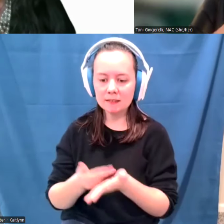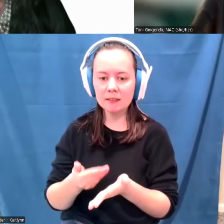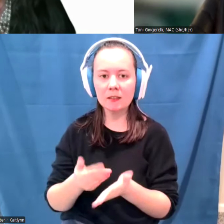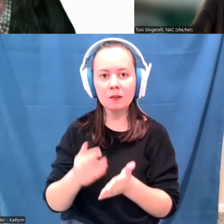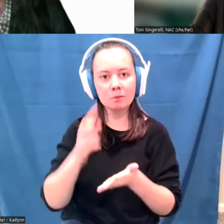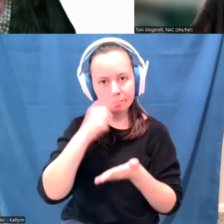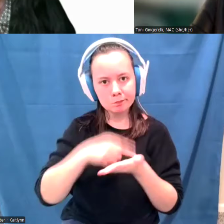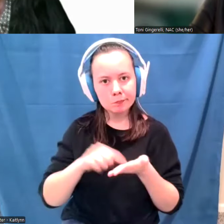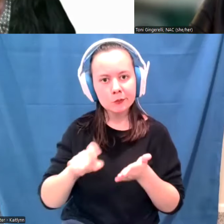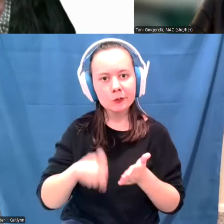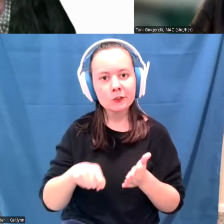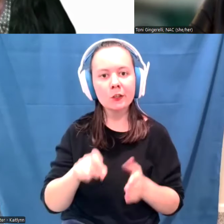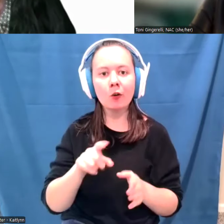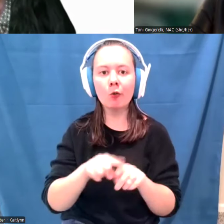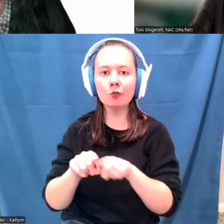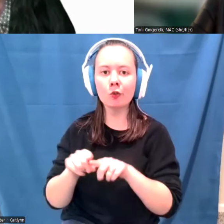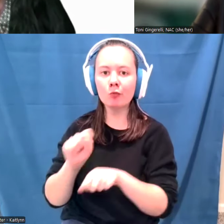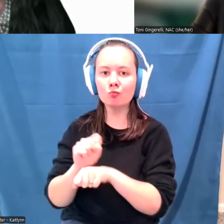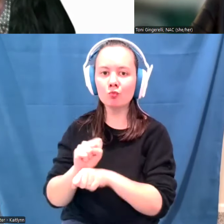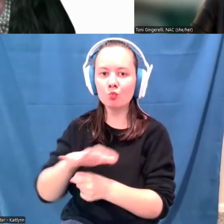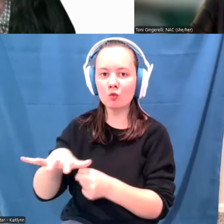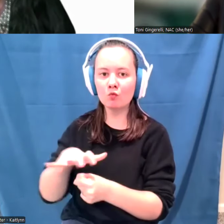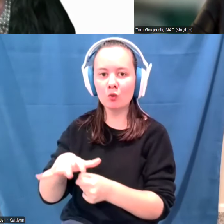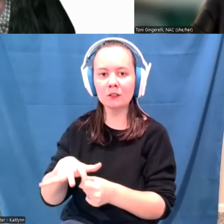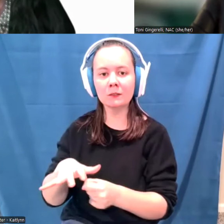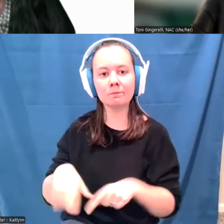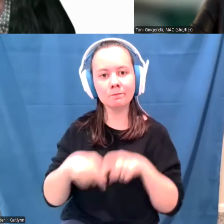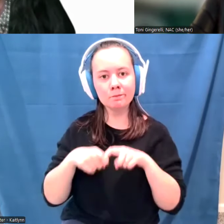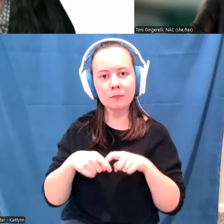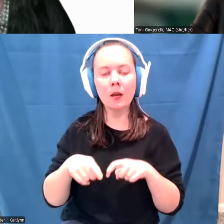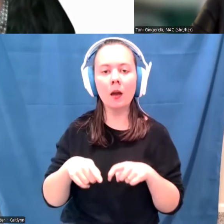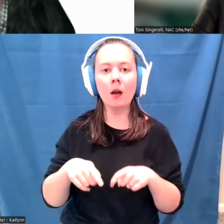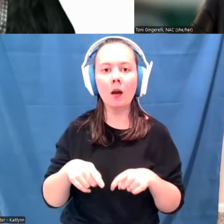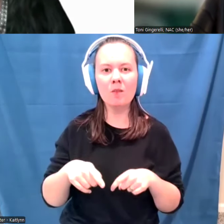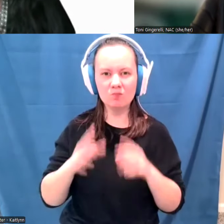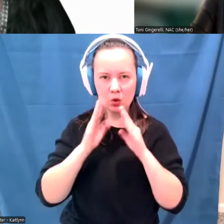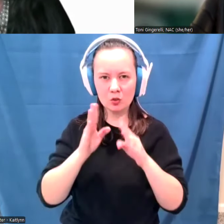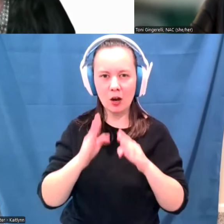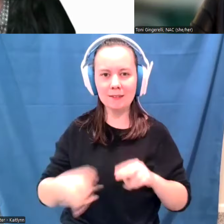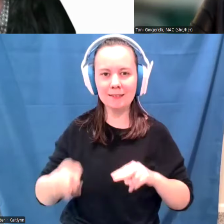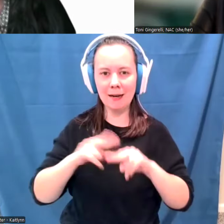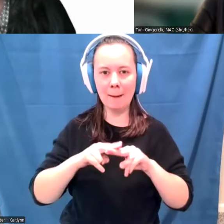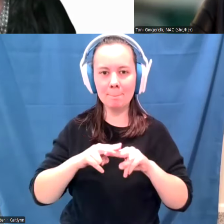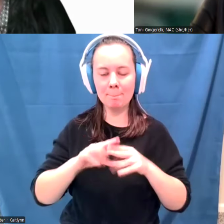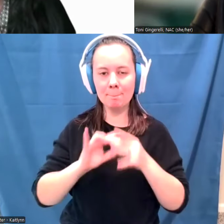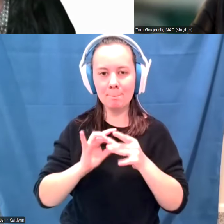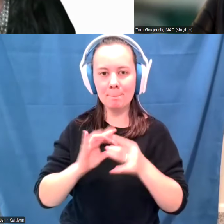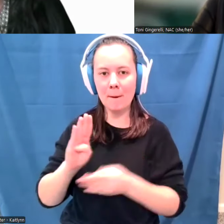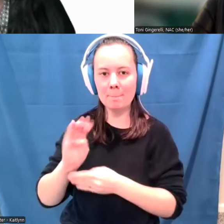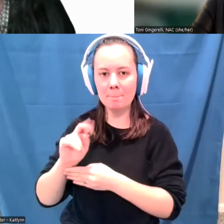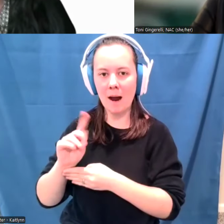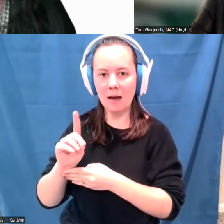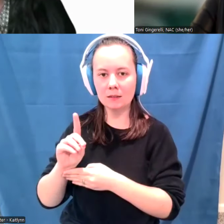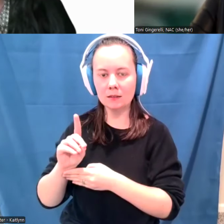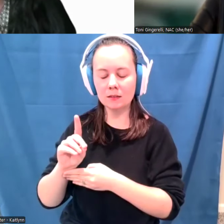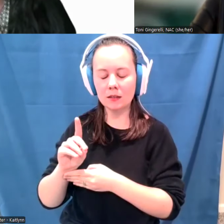workforce interventions. And this is really focused on elevating that bond of these essential caregivers. Some of the areas that